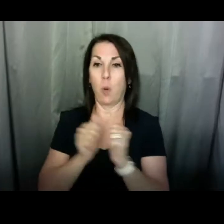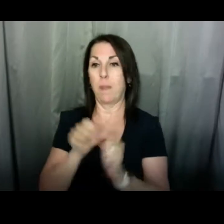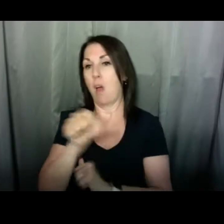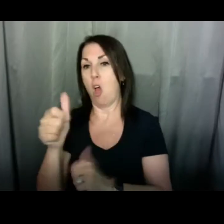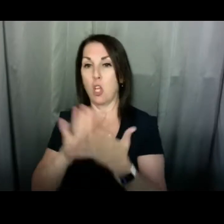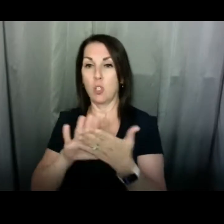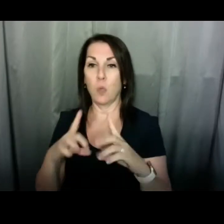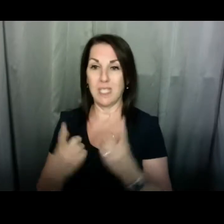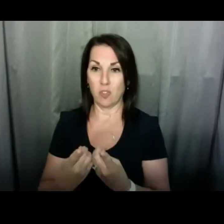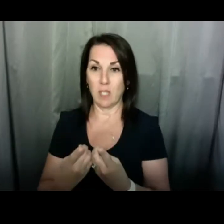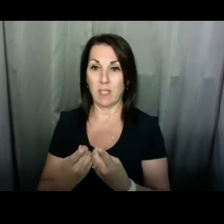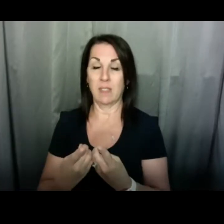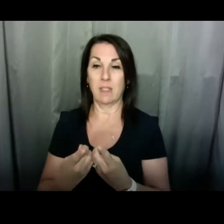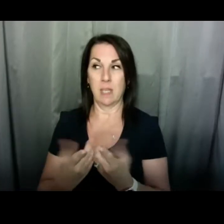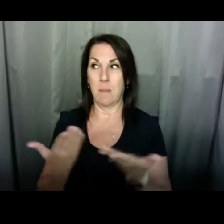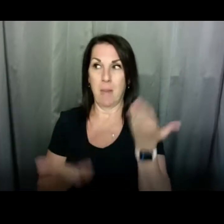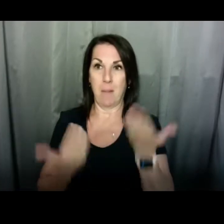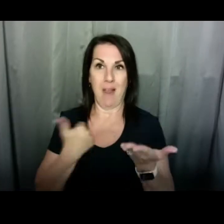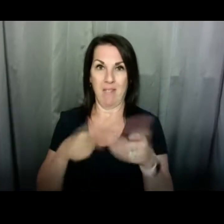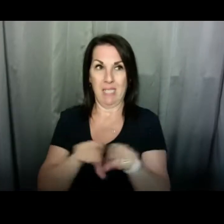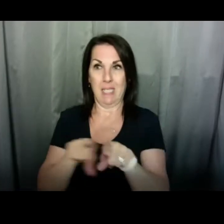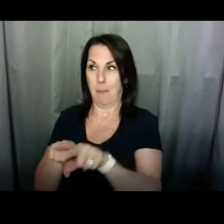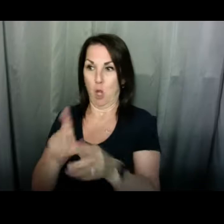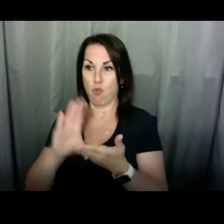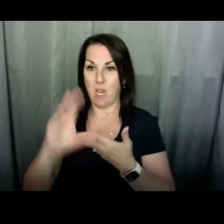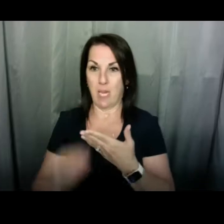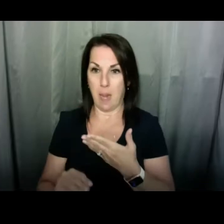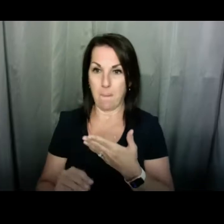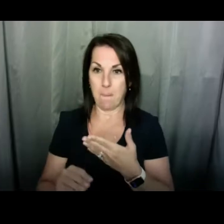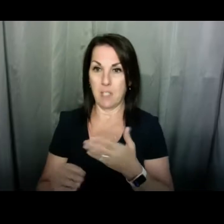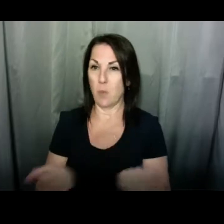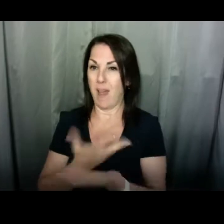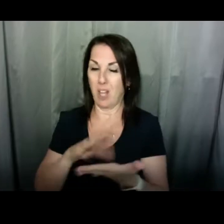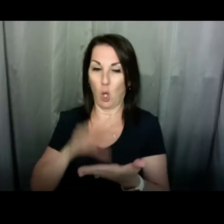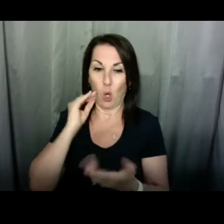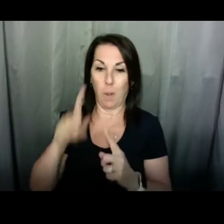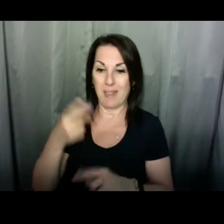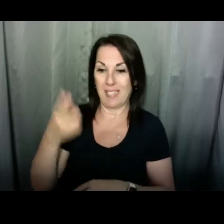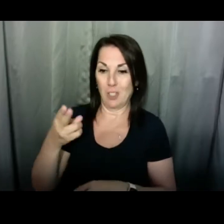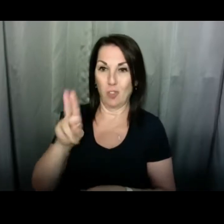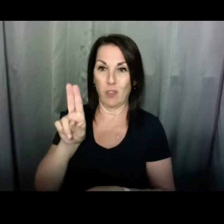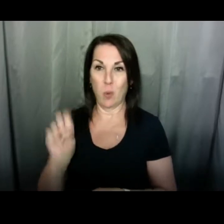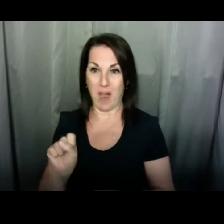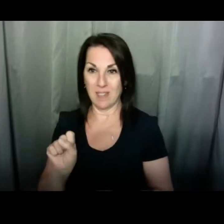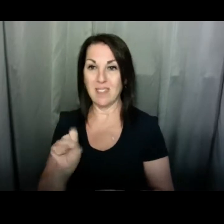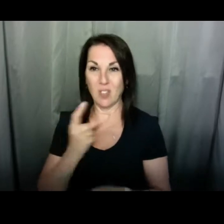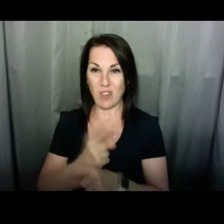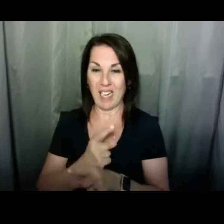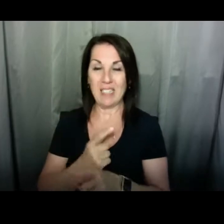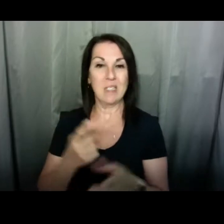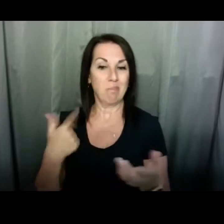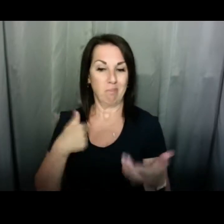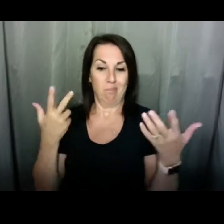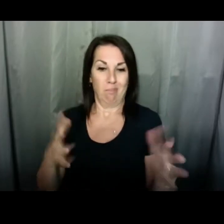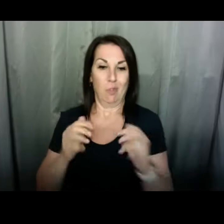must be doing fairly similar curriculum stuff. I mean, everybody learns about the history of the United States, right? So we're already doing that